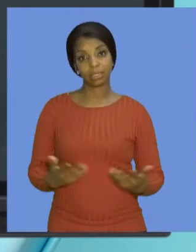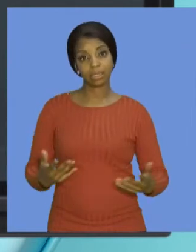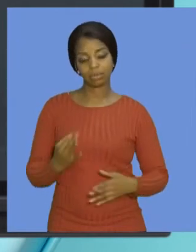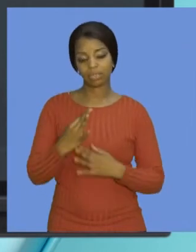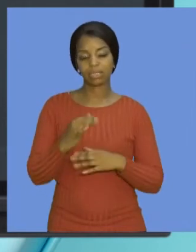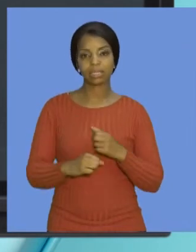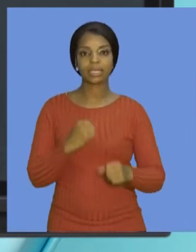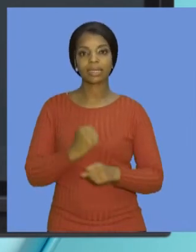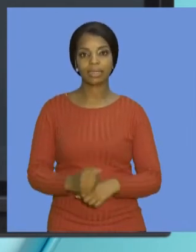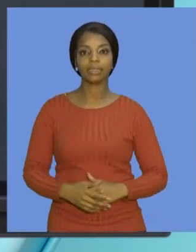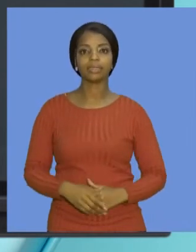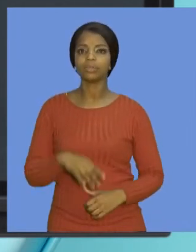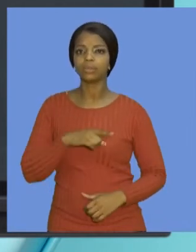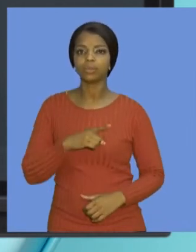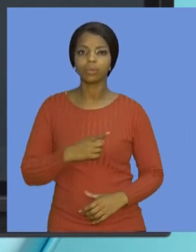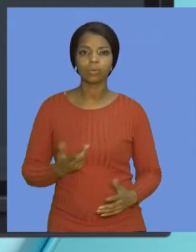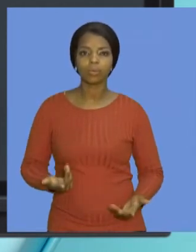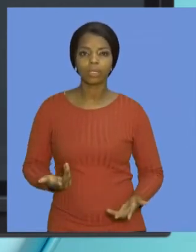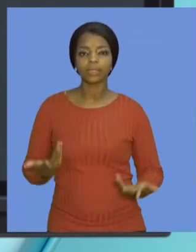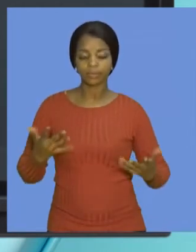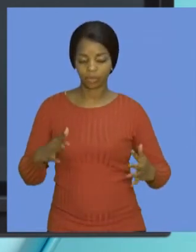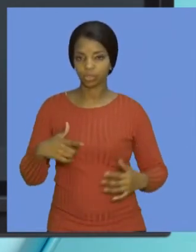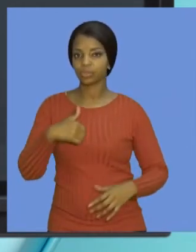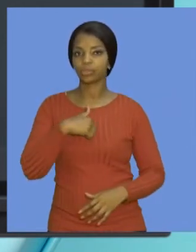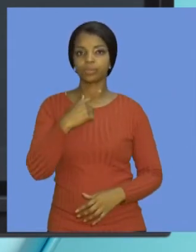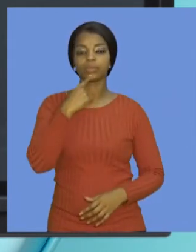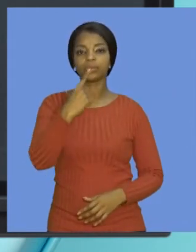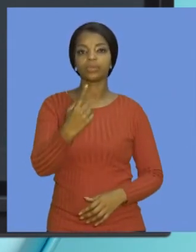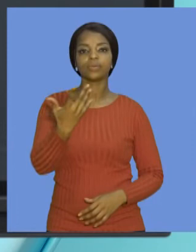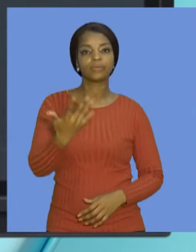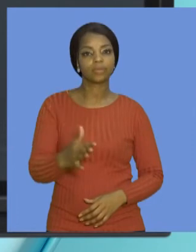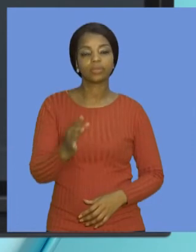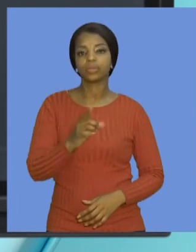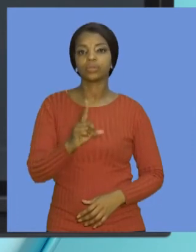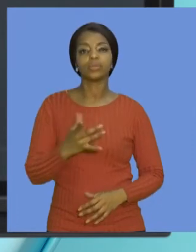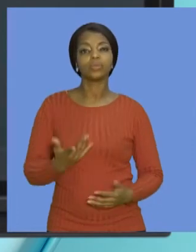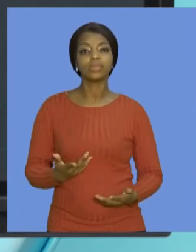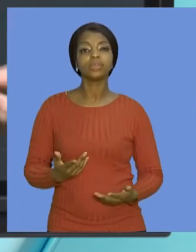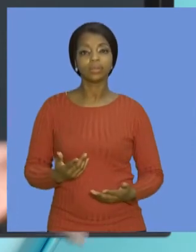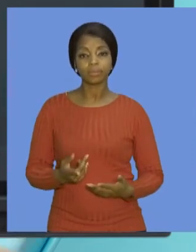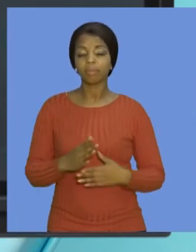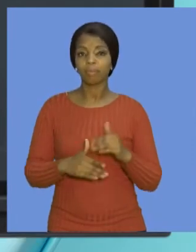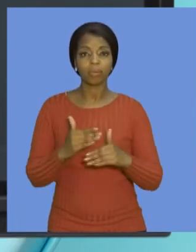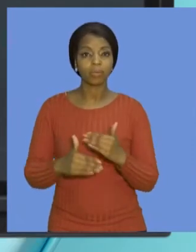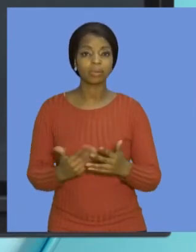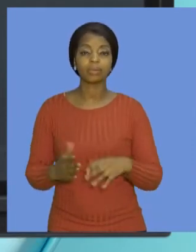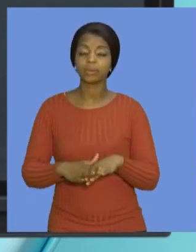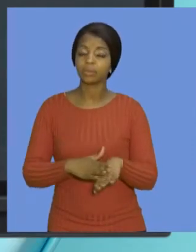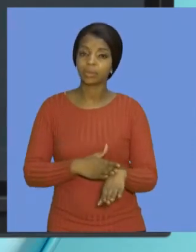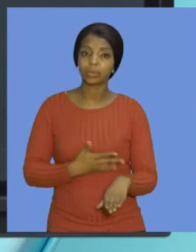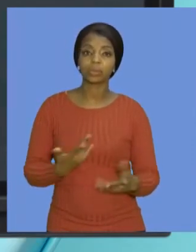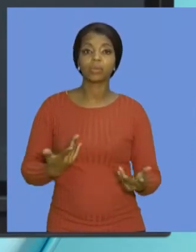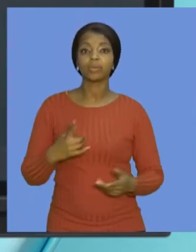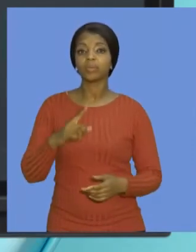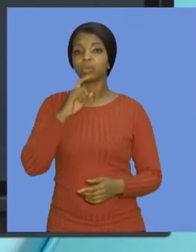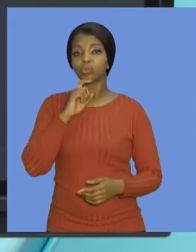in 3 years' time. Why, guys? I just told you there are a lot of factors that contribute to this. The processor might be slow, you might